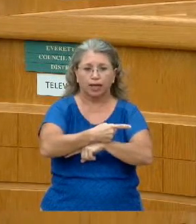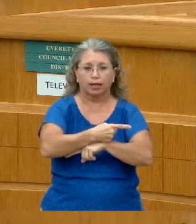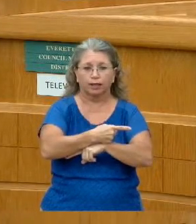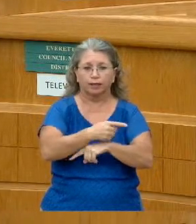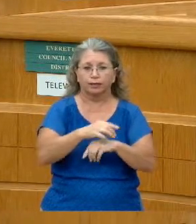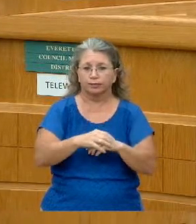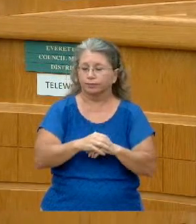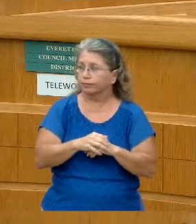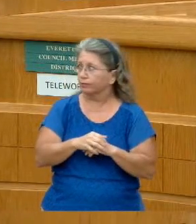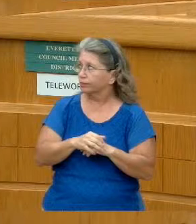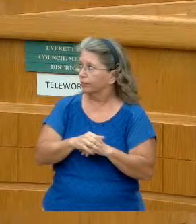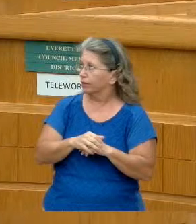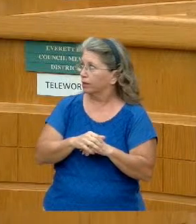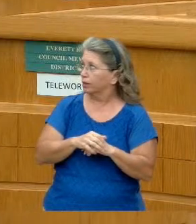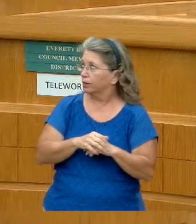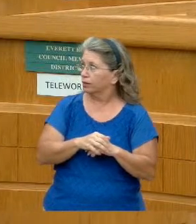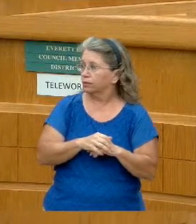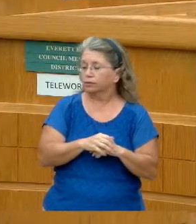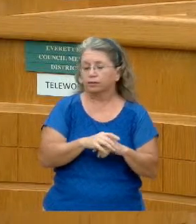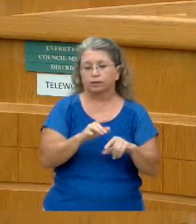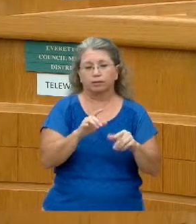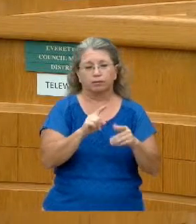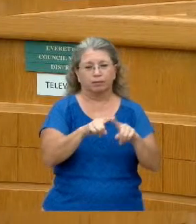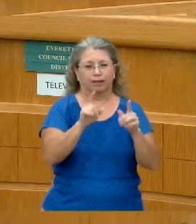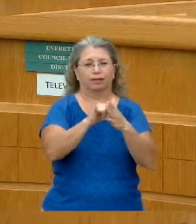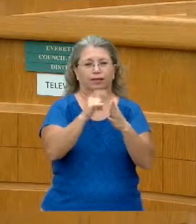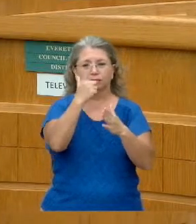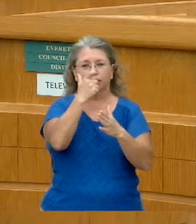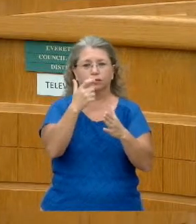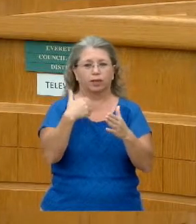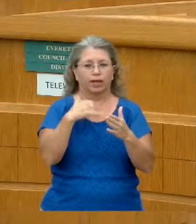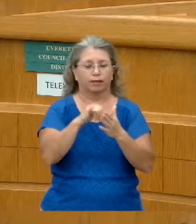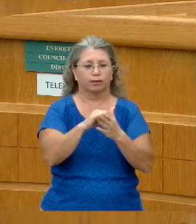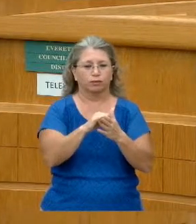these big 1-day spikes that we had in testing.